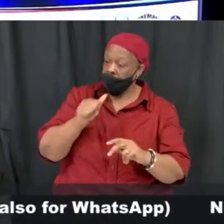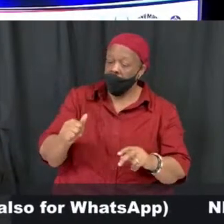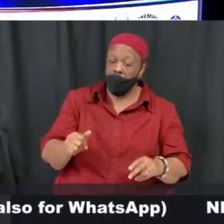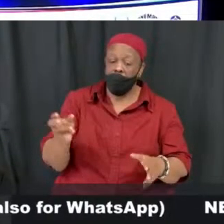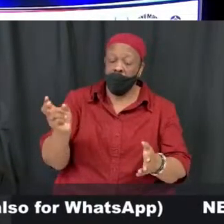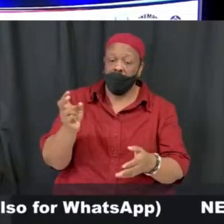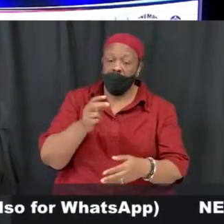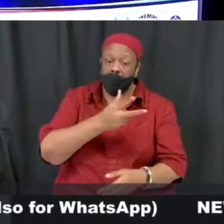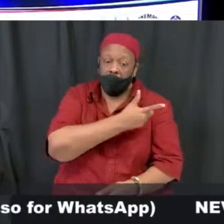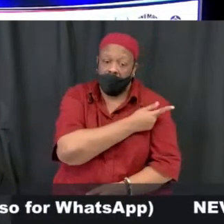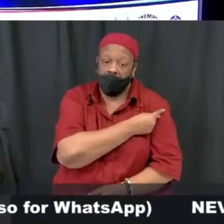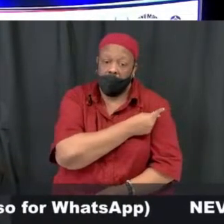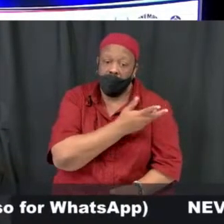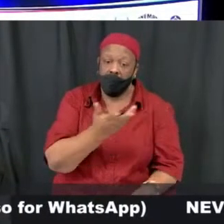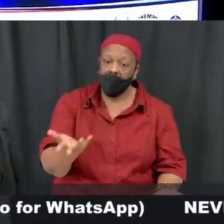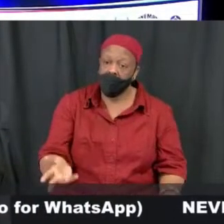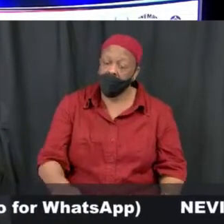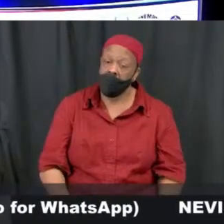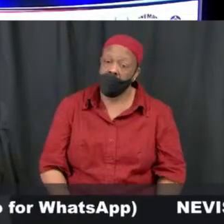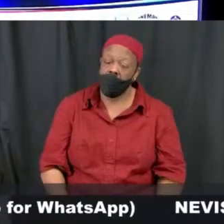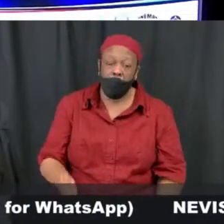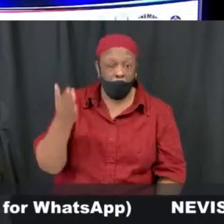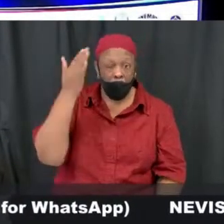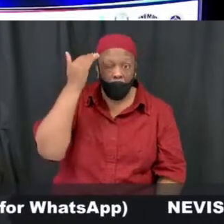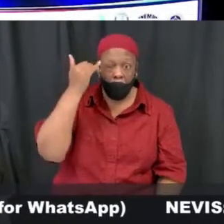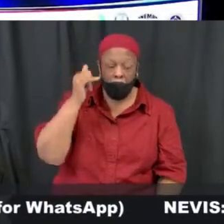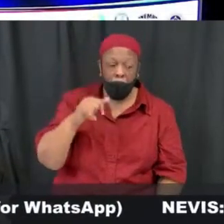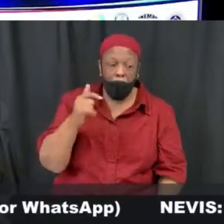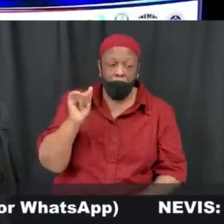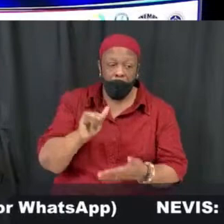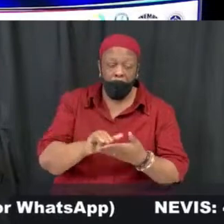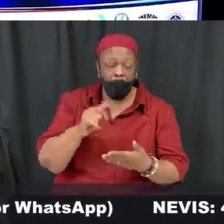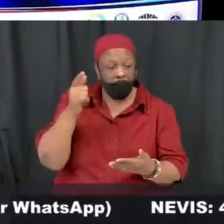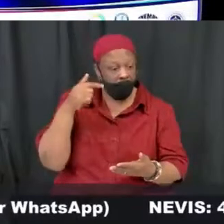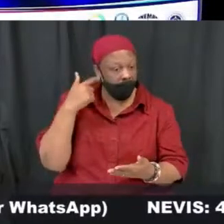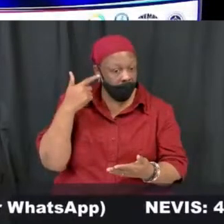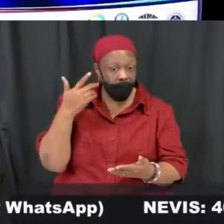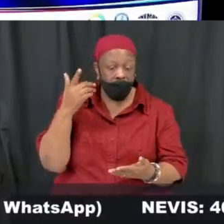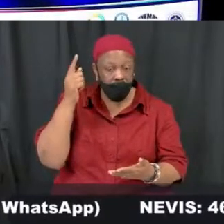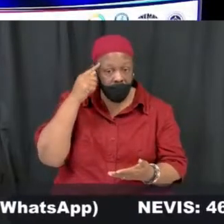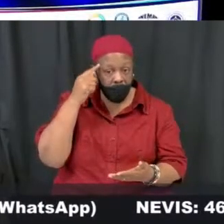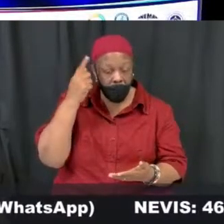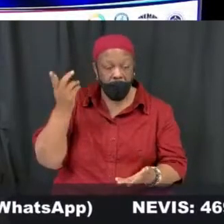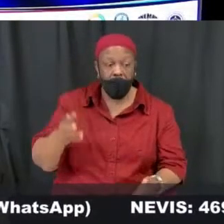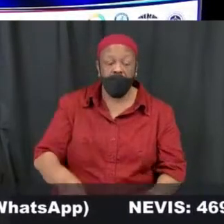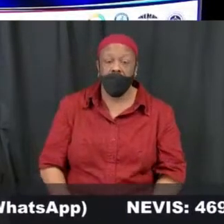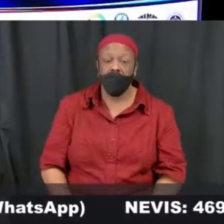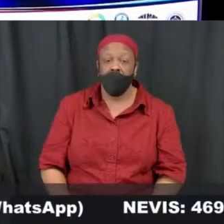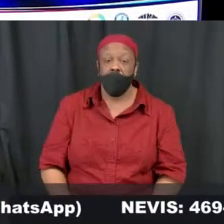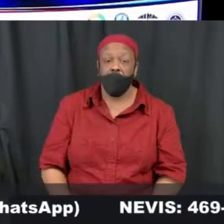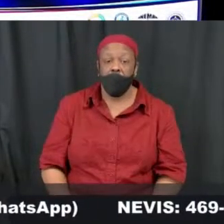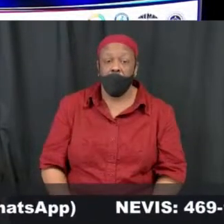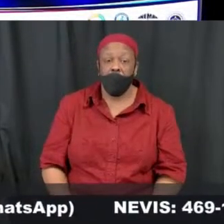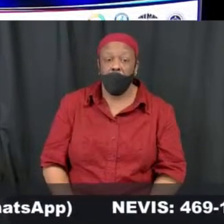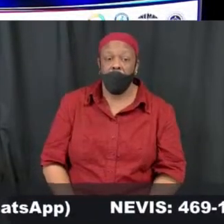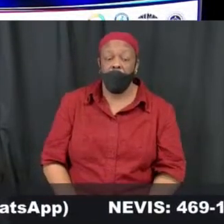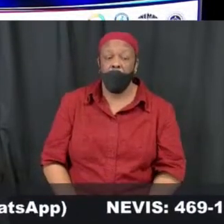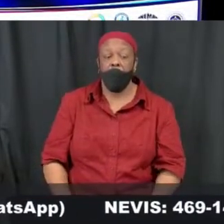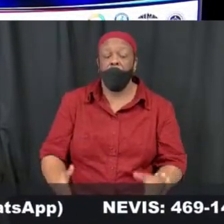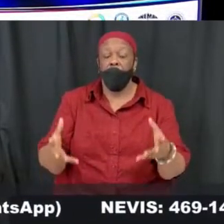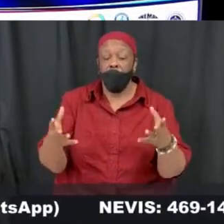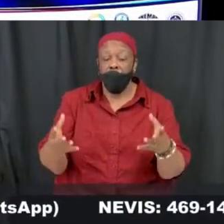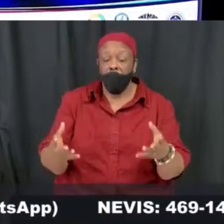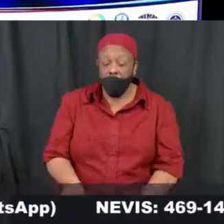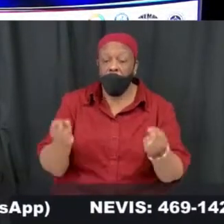provide a service to them without being vaccinated. If we can give them the reassurance that as